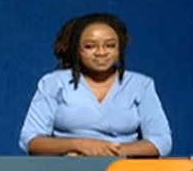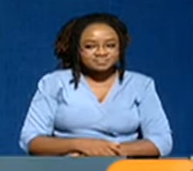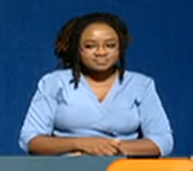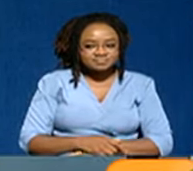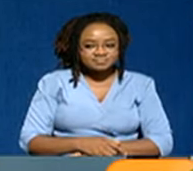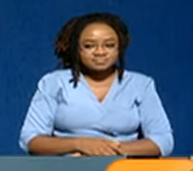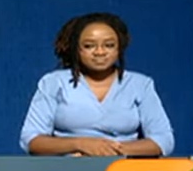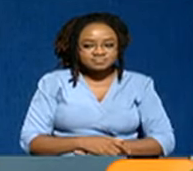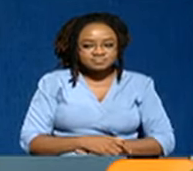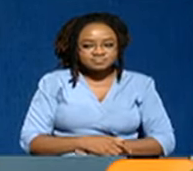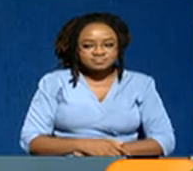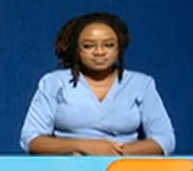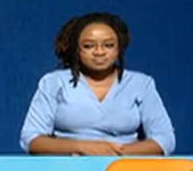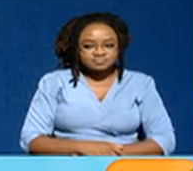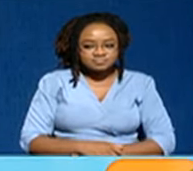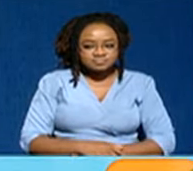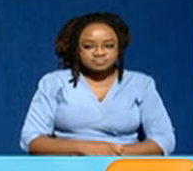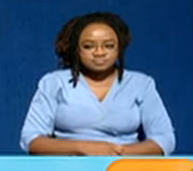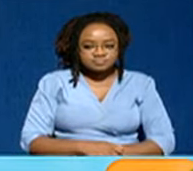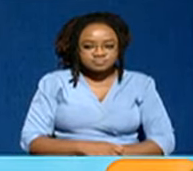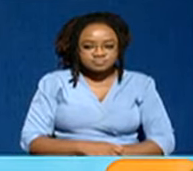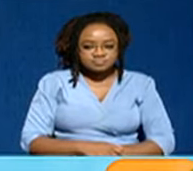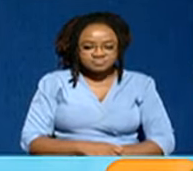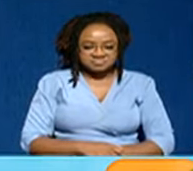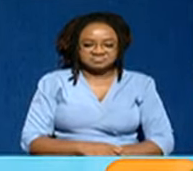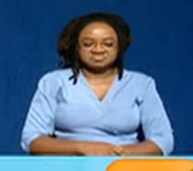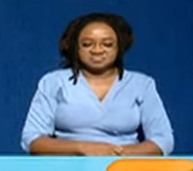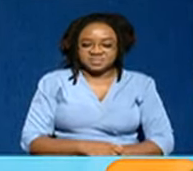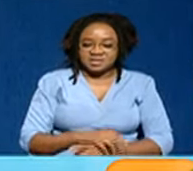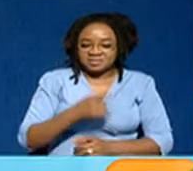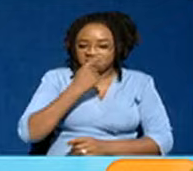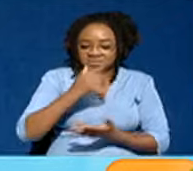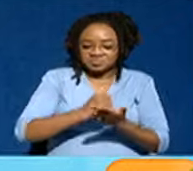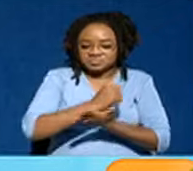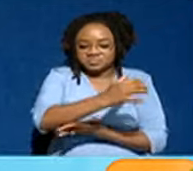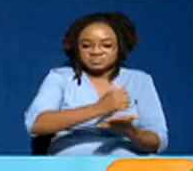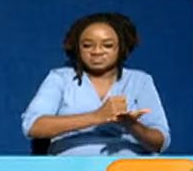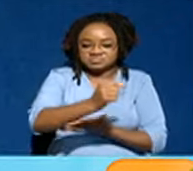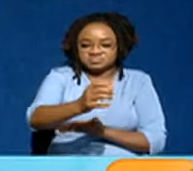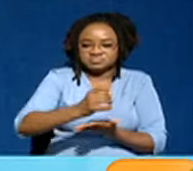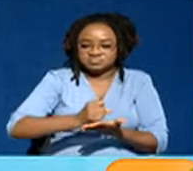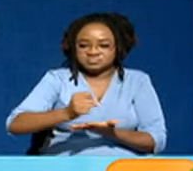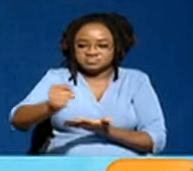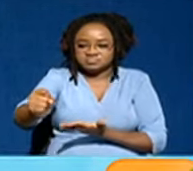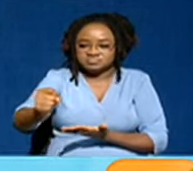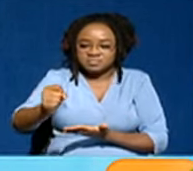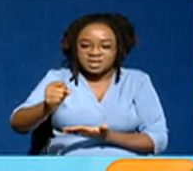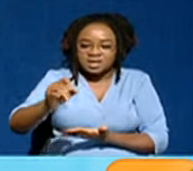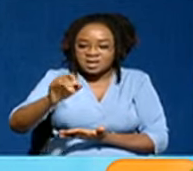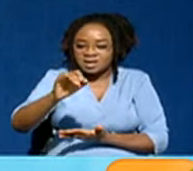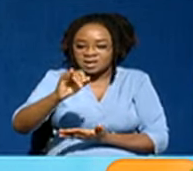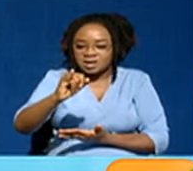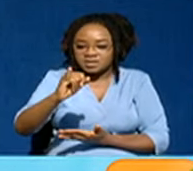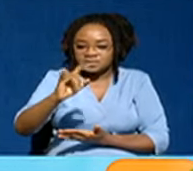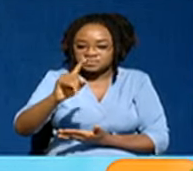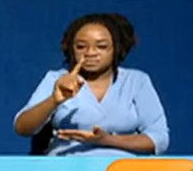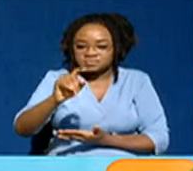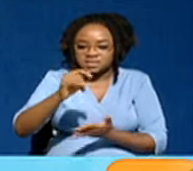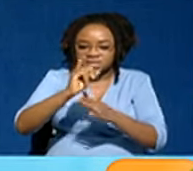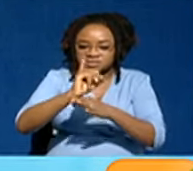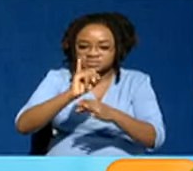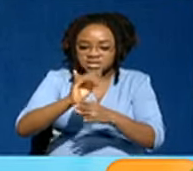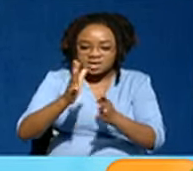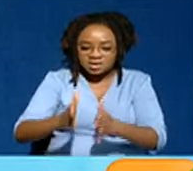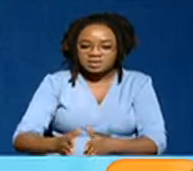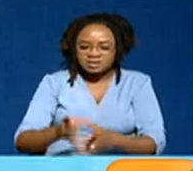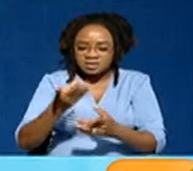say something is being done by posting the clinic officer interns. And by the way, we have no problem with the posting. But can you